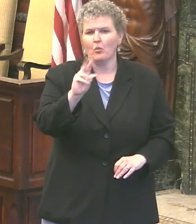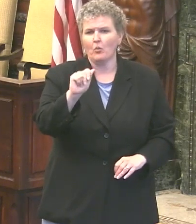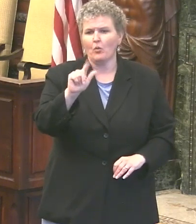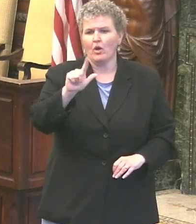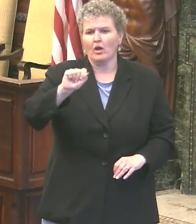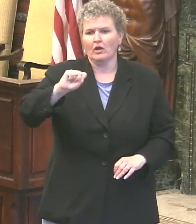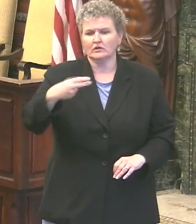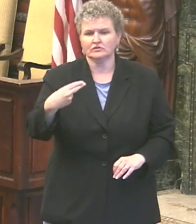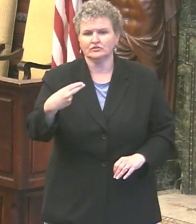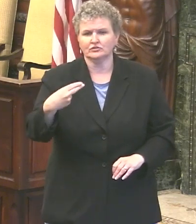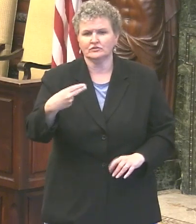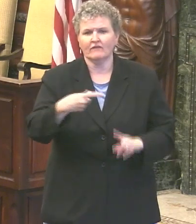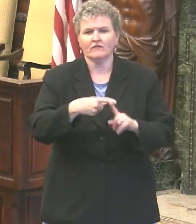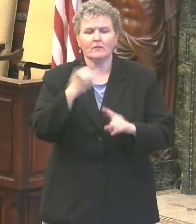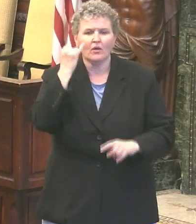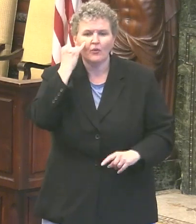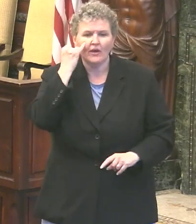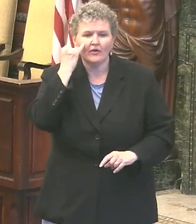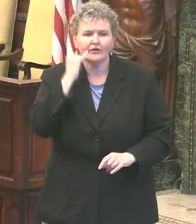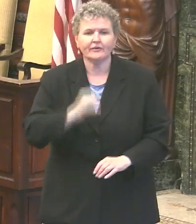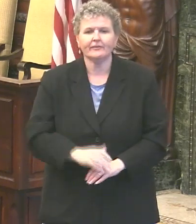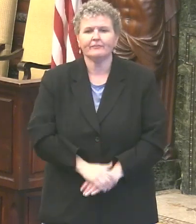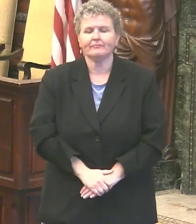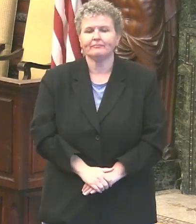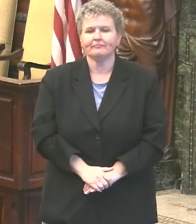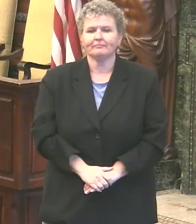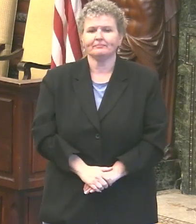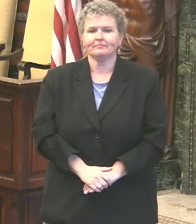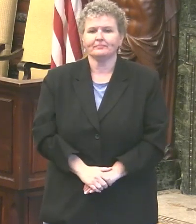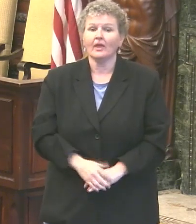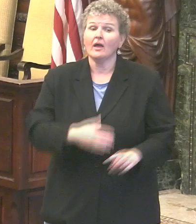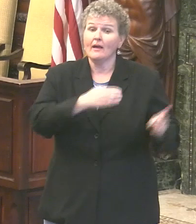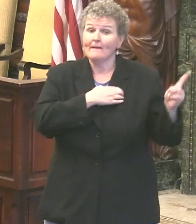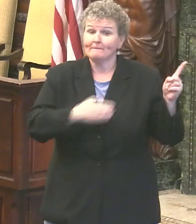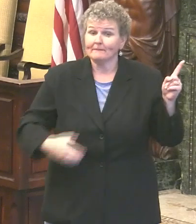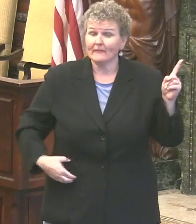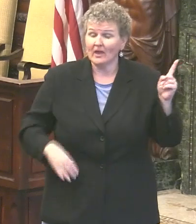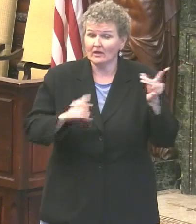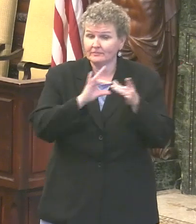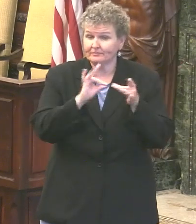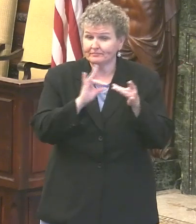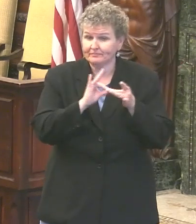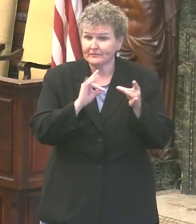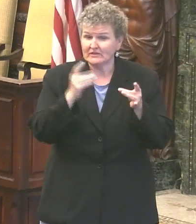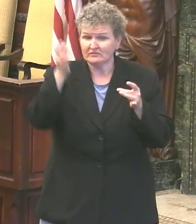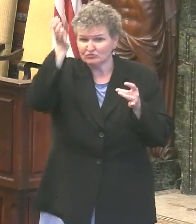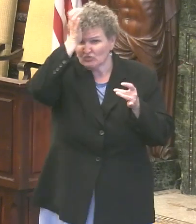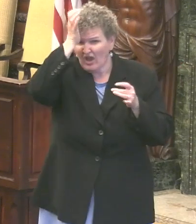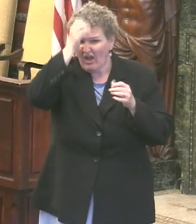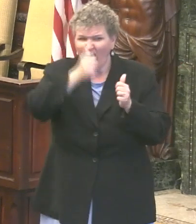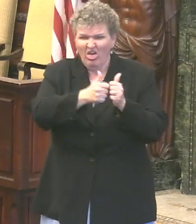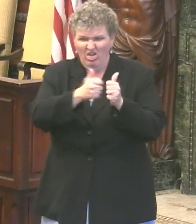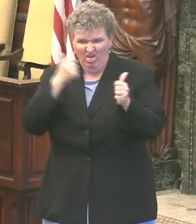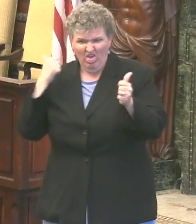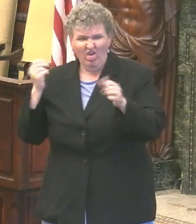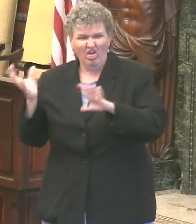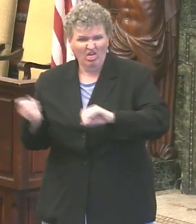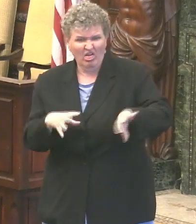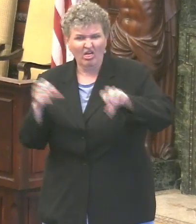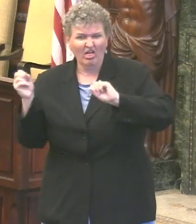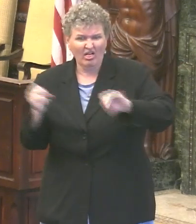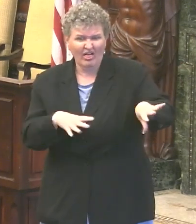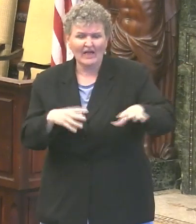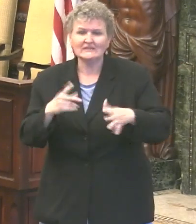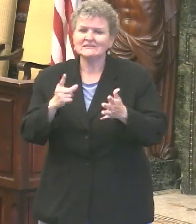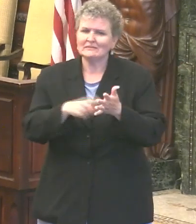Thanks very much. Mayor, you mentioned the delays in picking up trash. There is debate about